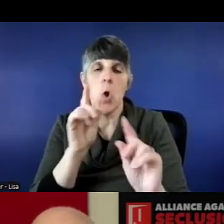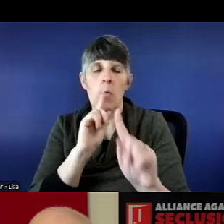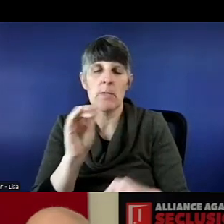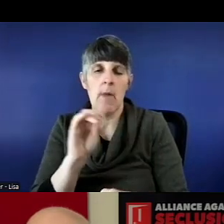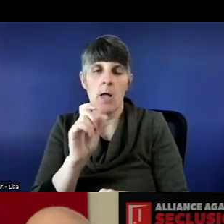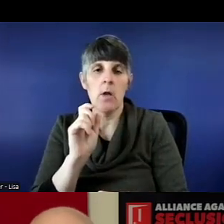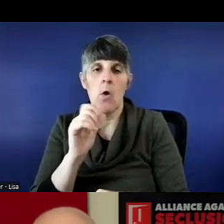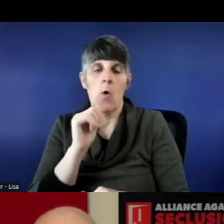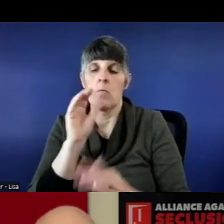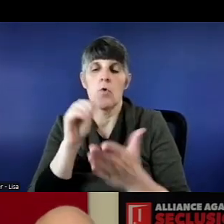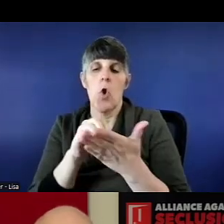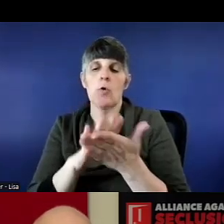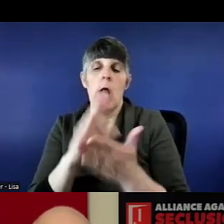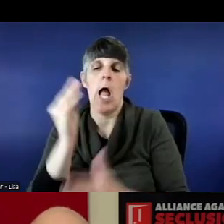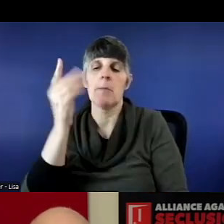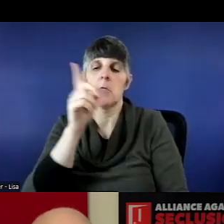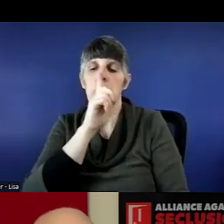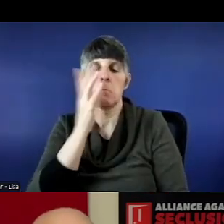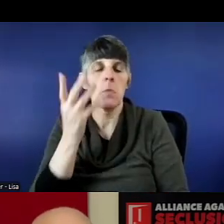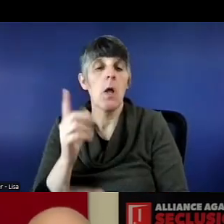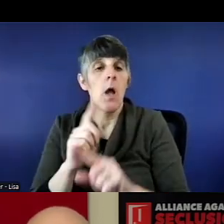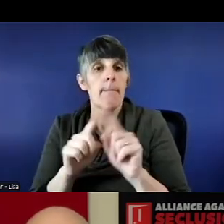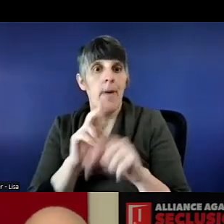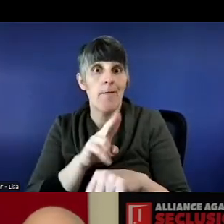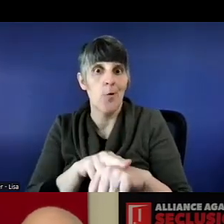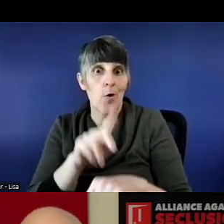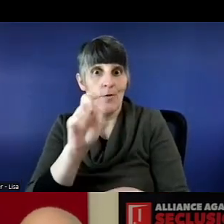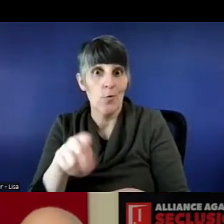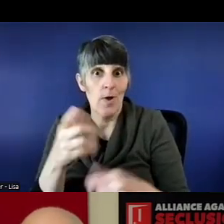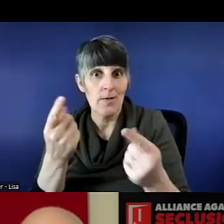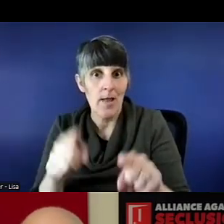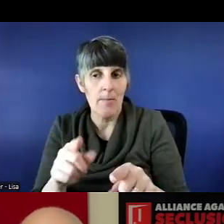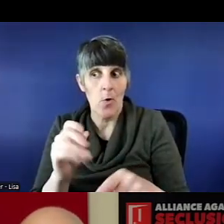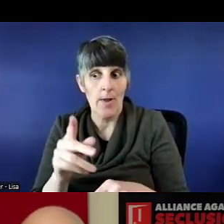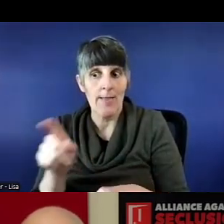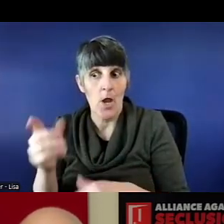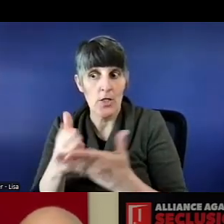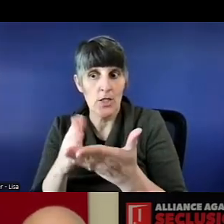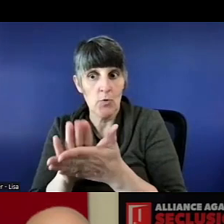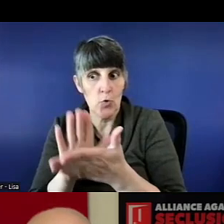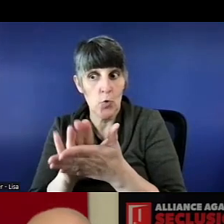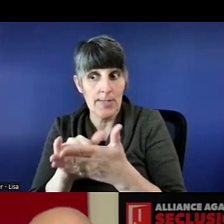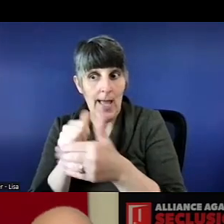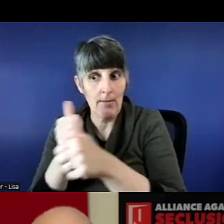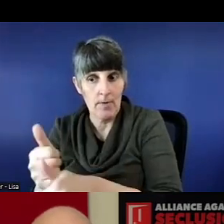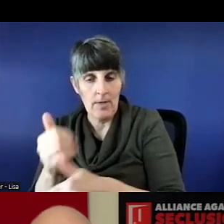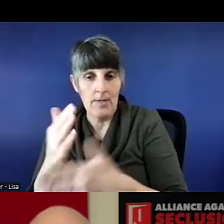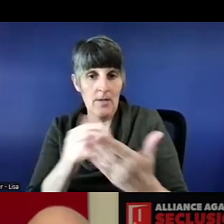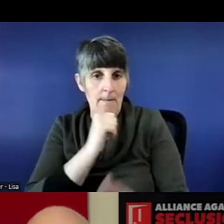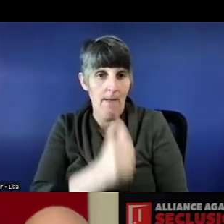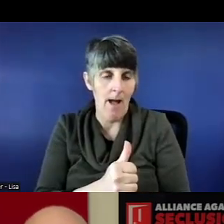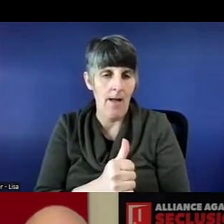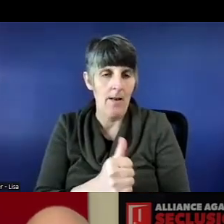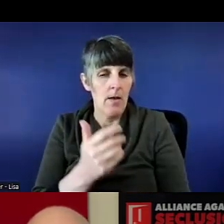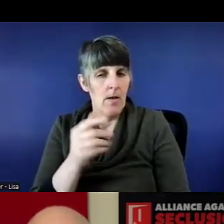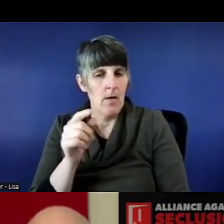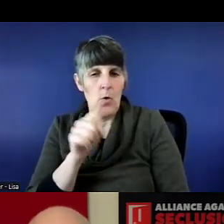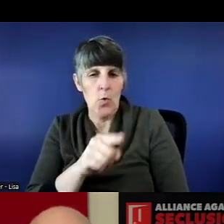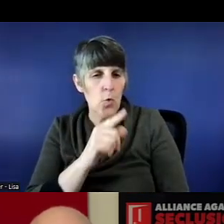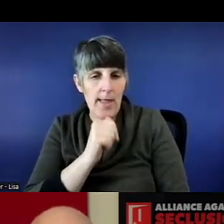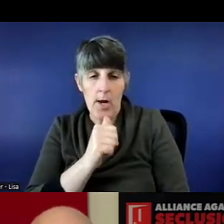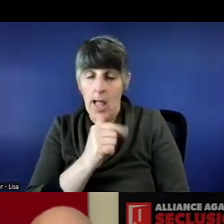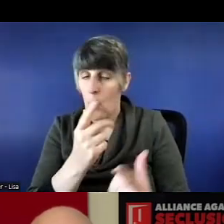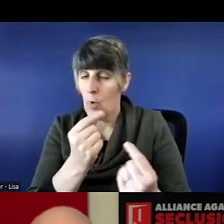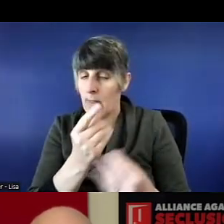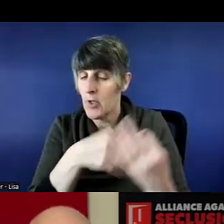they don't have documents that respond. But of course, the question here is that, okay, there are some districts that are using them, some that are not. What are those that are not using them